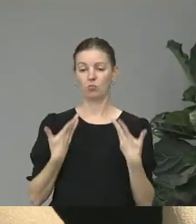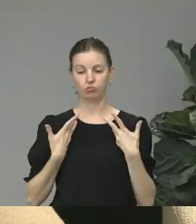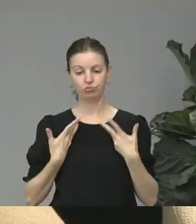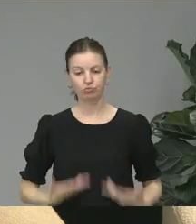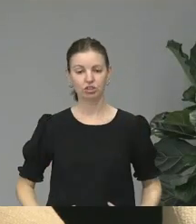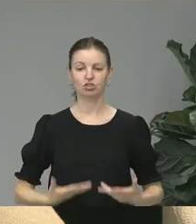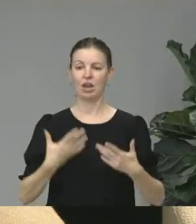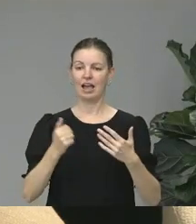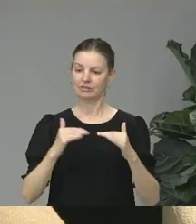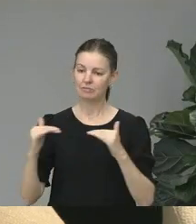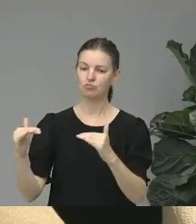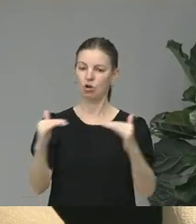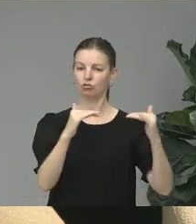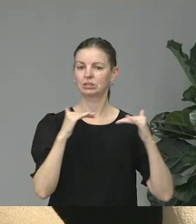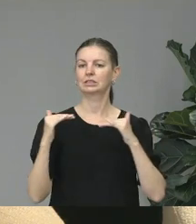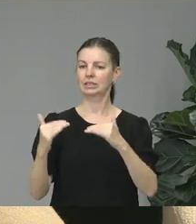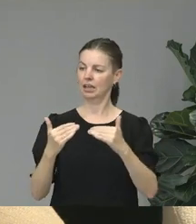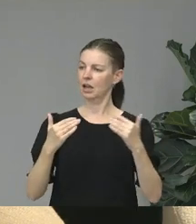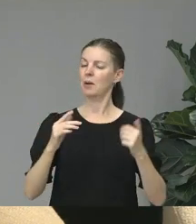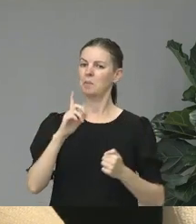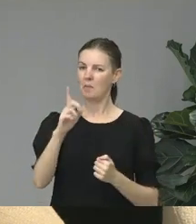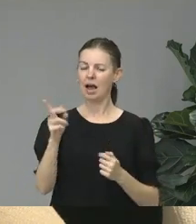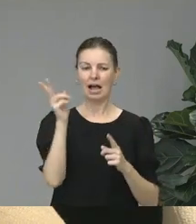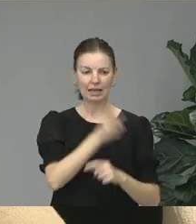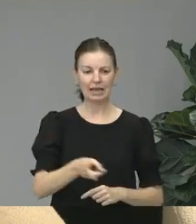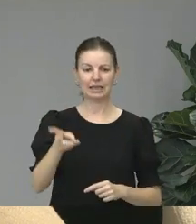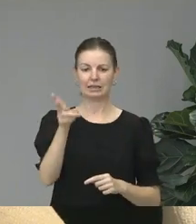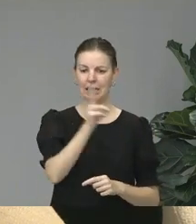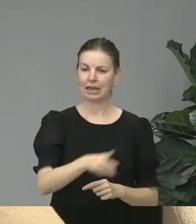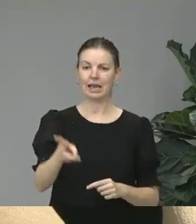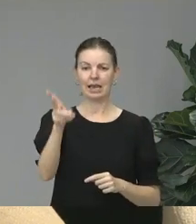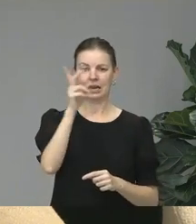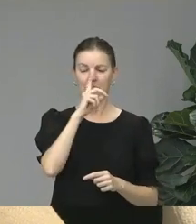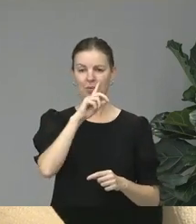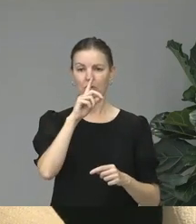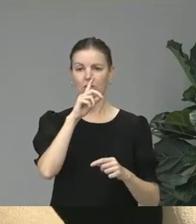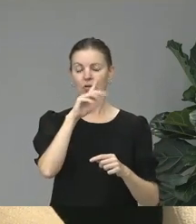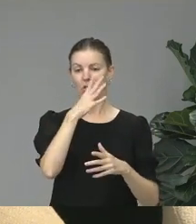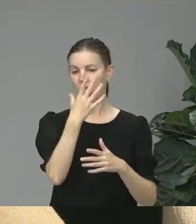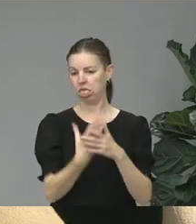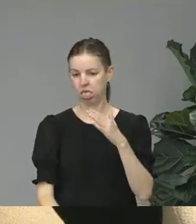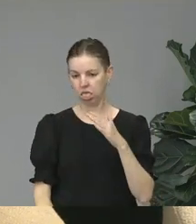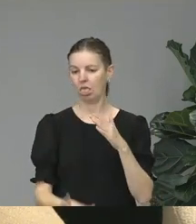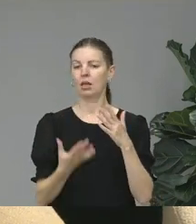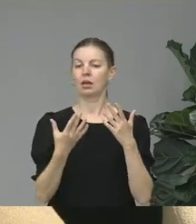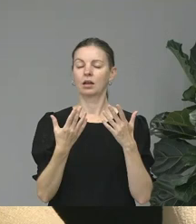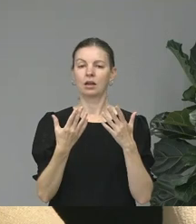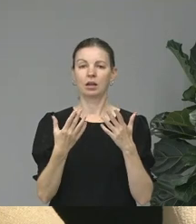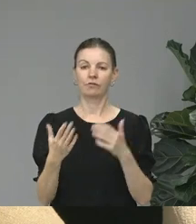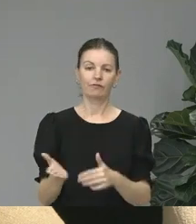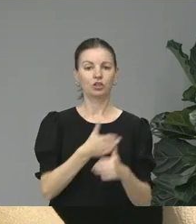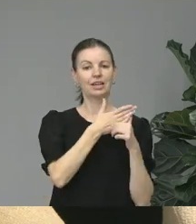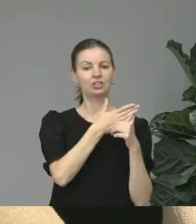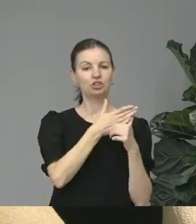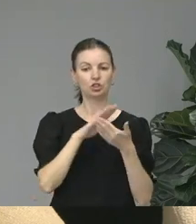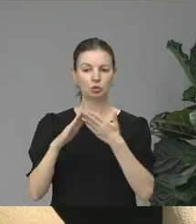democratic traditions, we still know that time and time again, people fall through the gaps. And, you know, First Nations communities